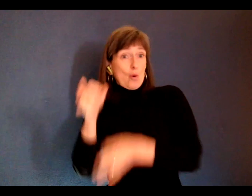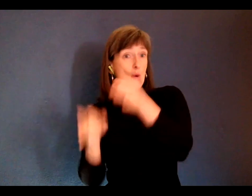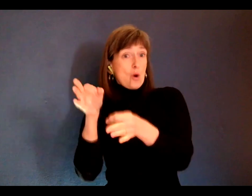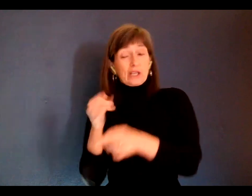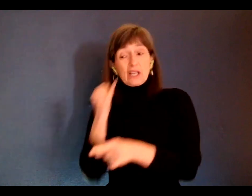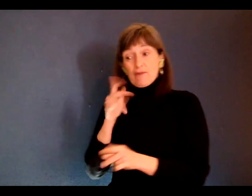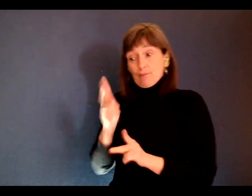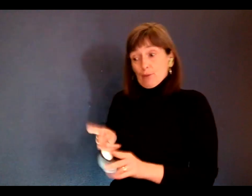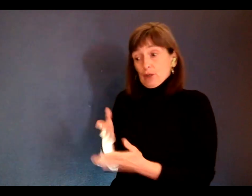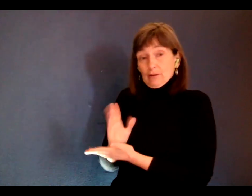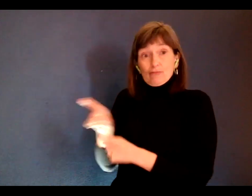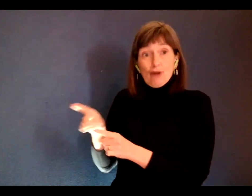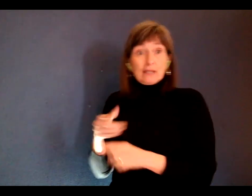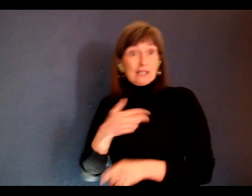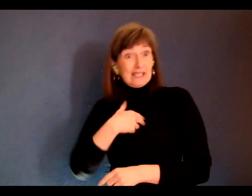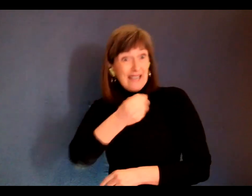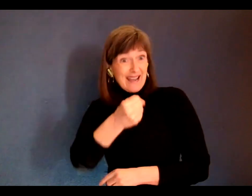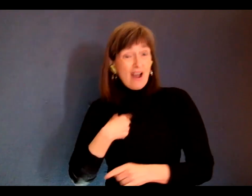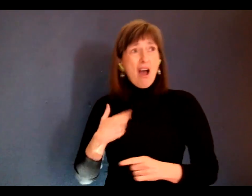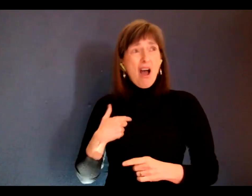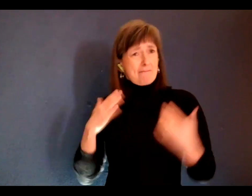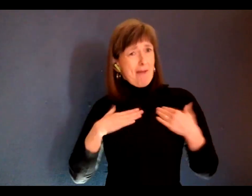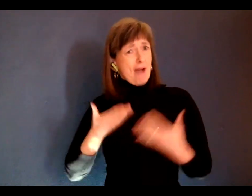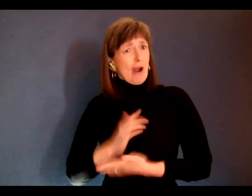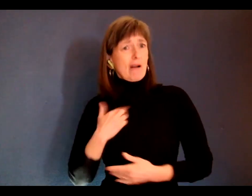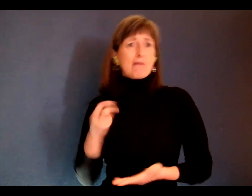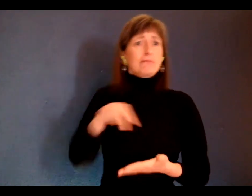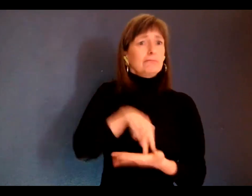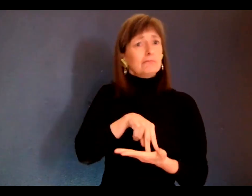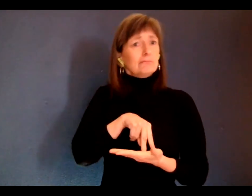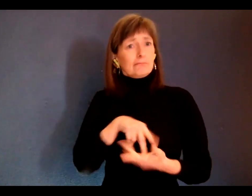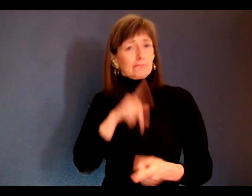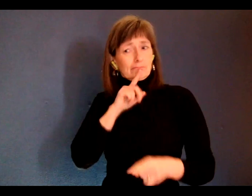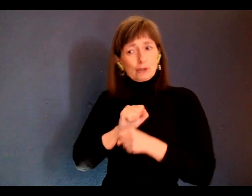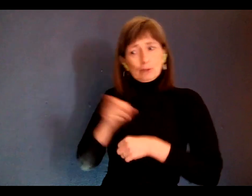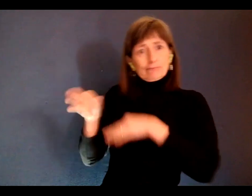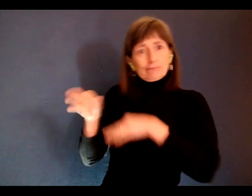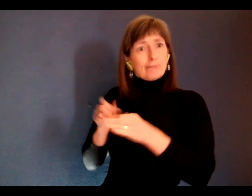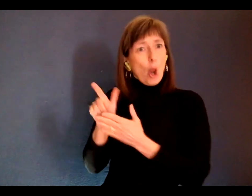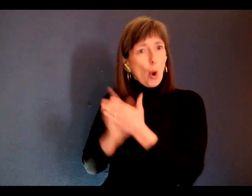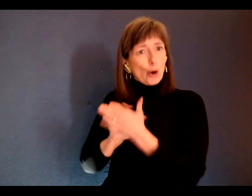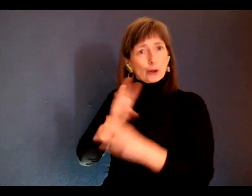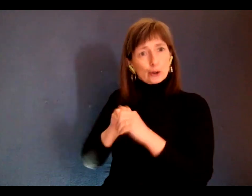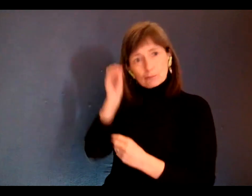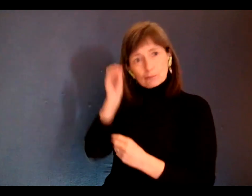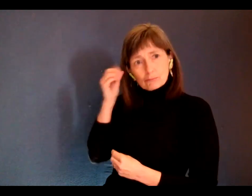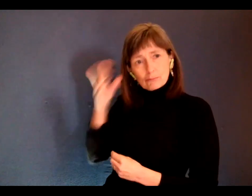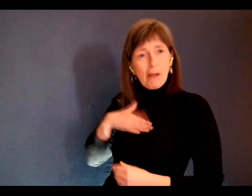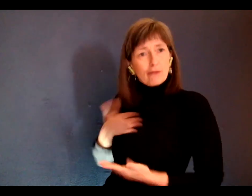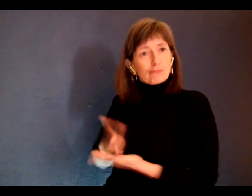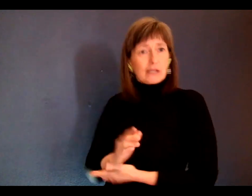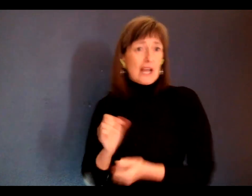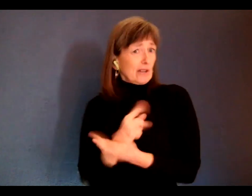protection process to have the right to have access to and instruct legal counsel. And, you know, there